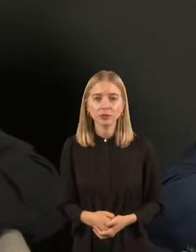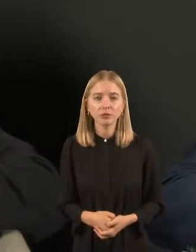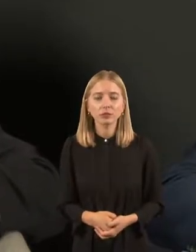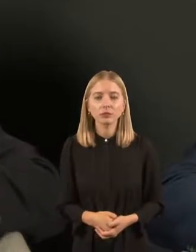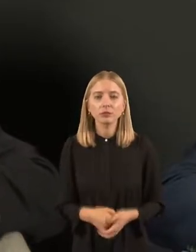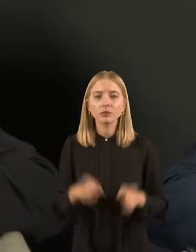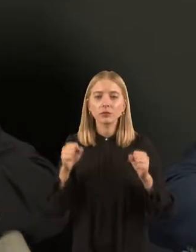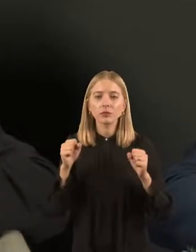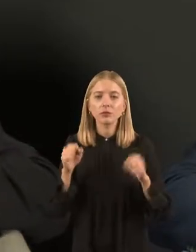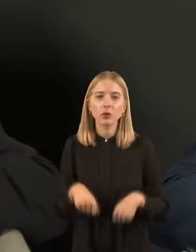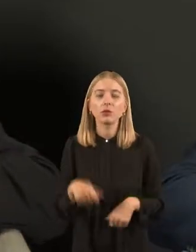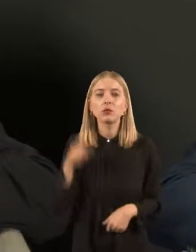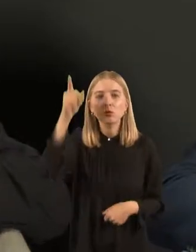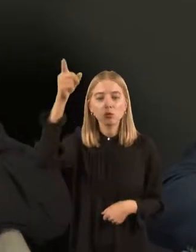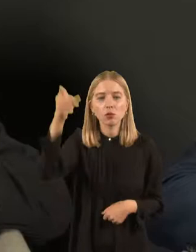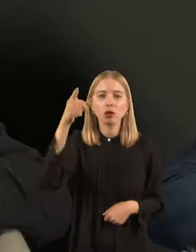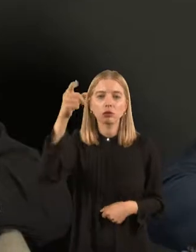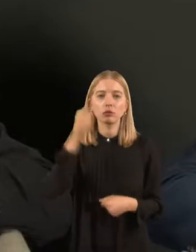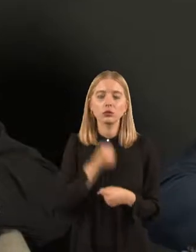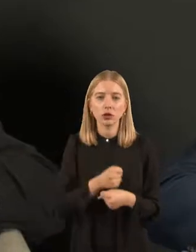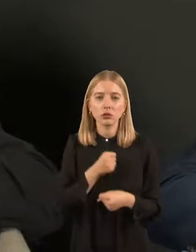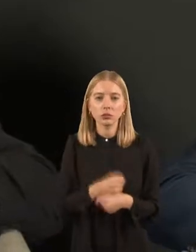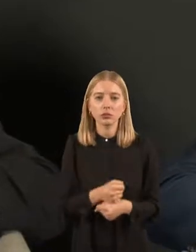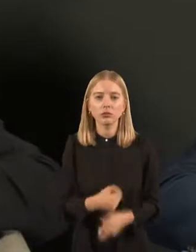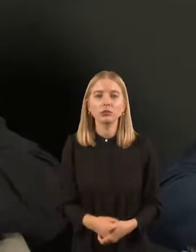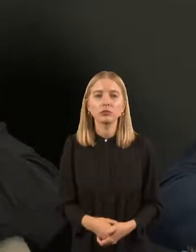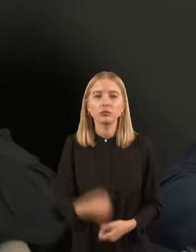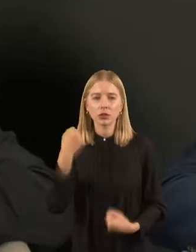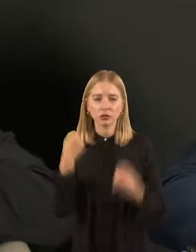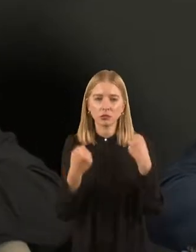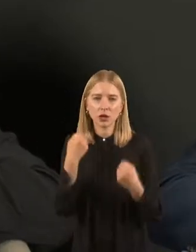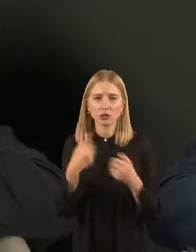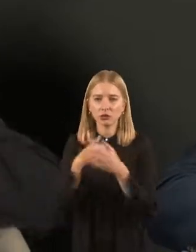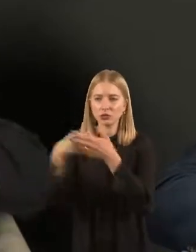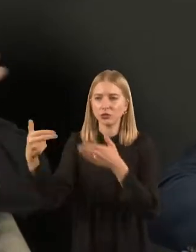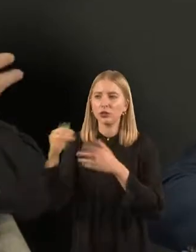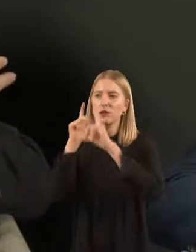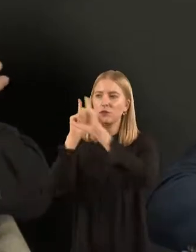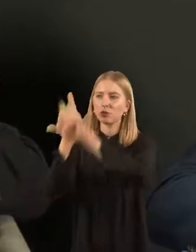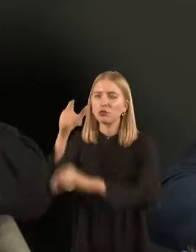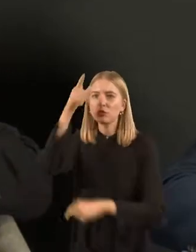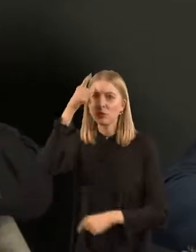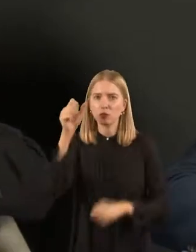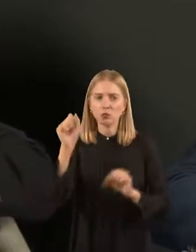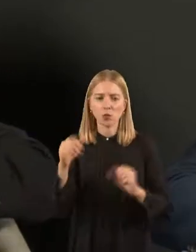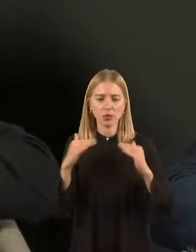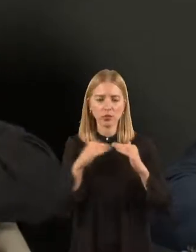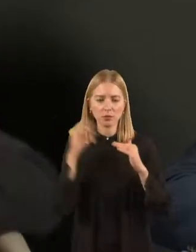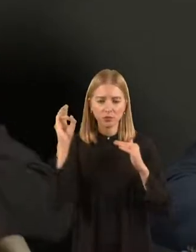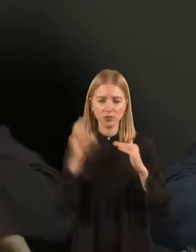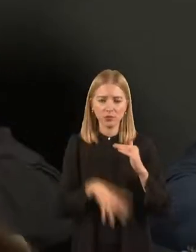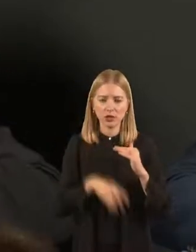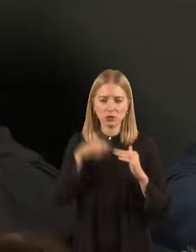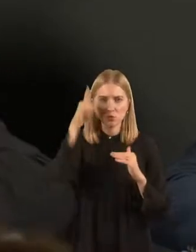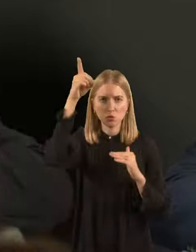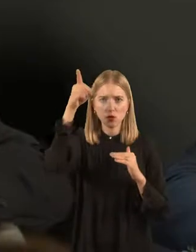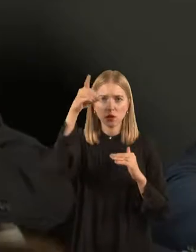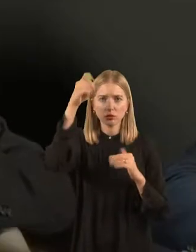are teleworking. Instead of going with your car to the beach, you are using train, for example.